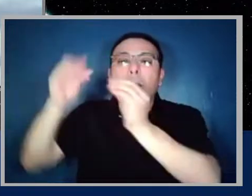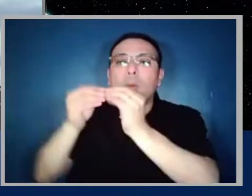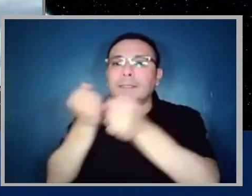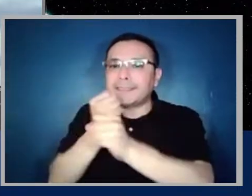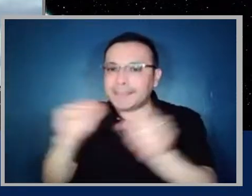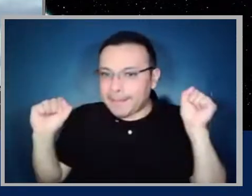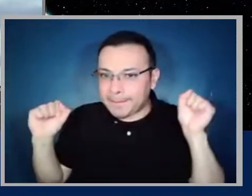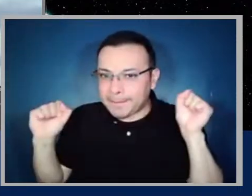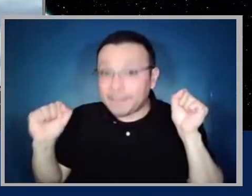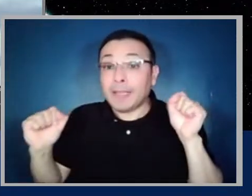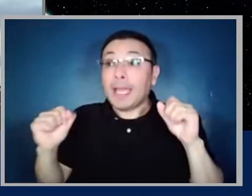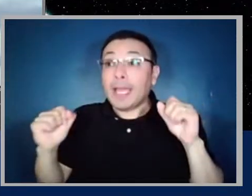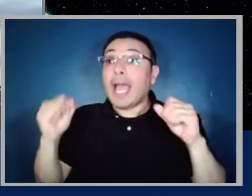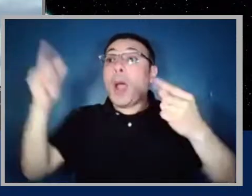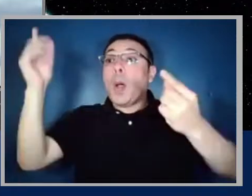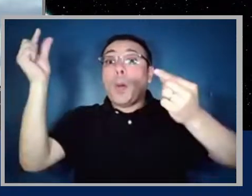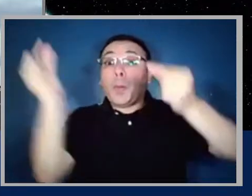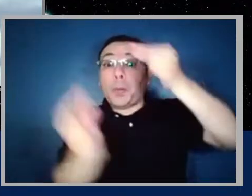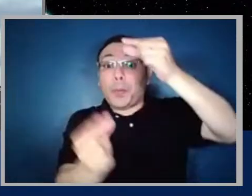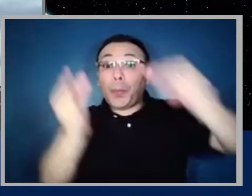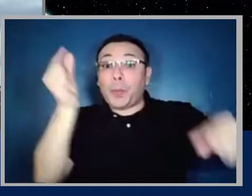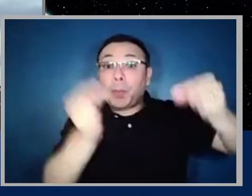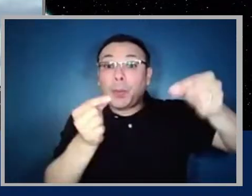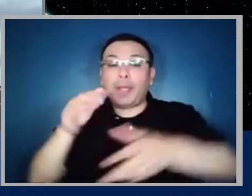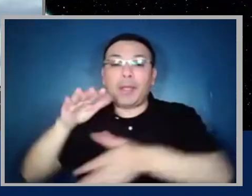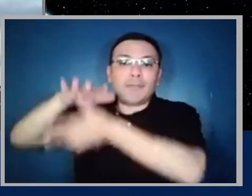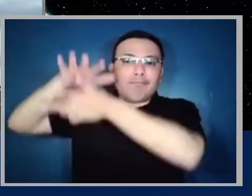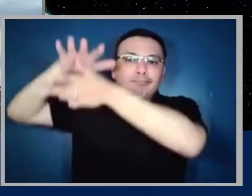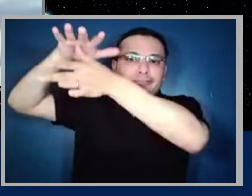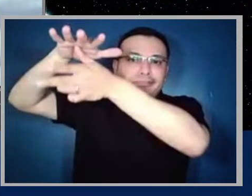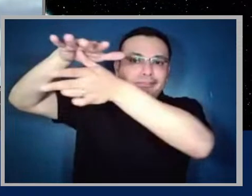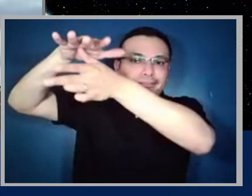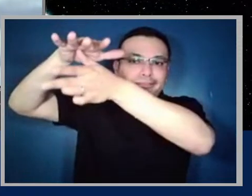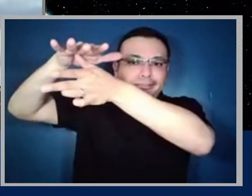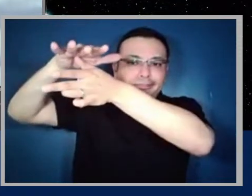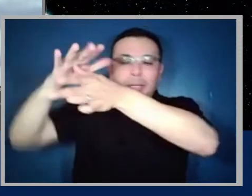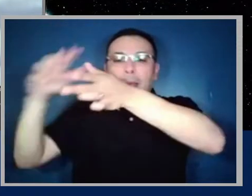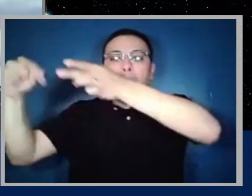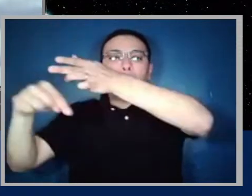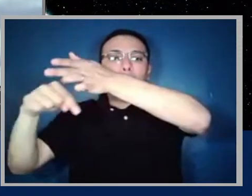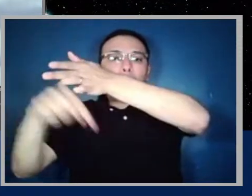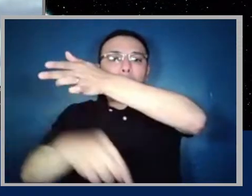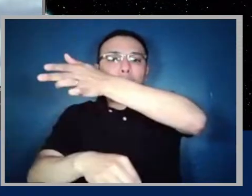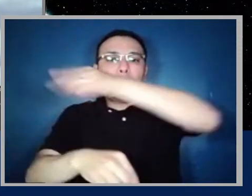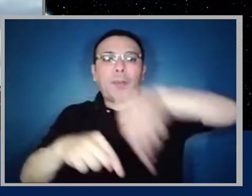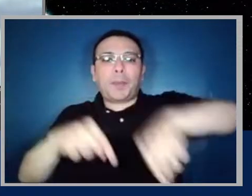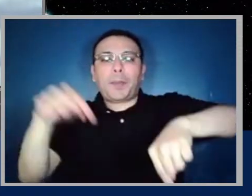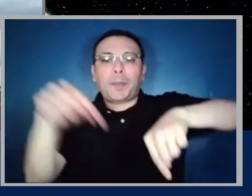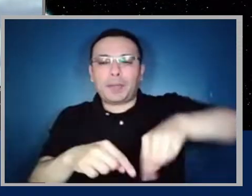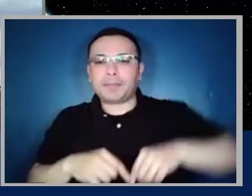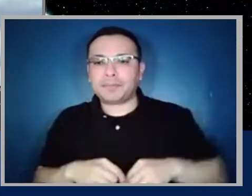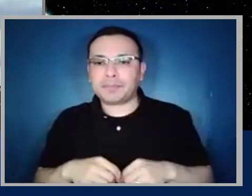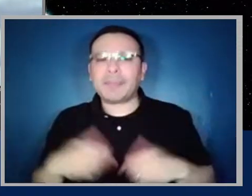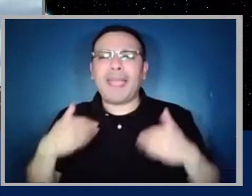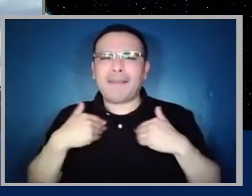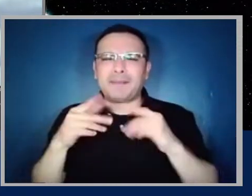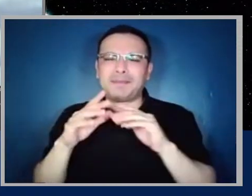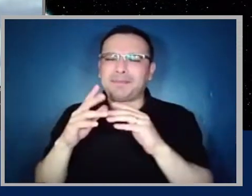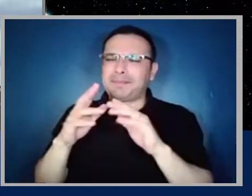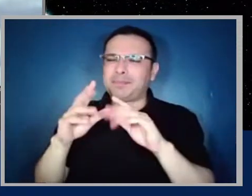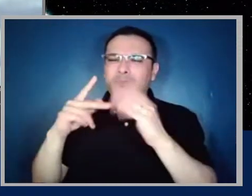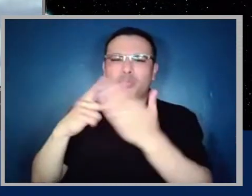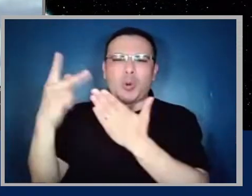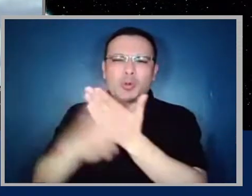while debris is still falling. And so we work with the Navy. Nav Air is the entity that approves all this stuff, and